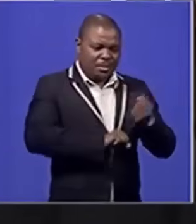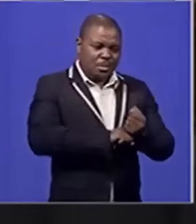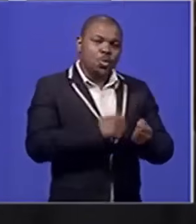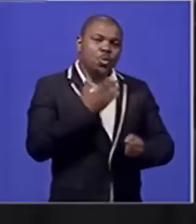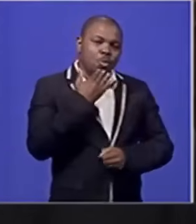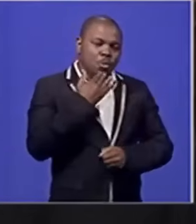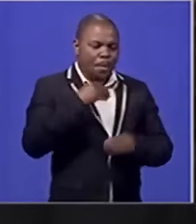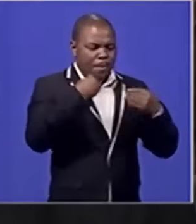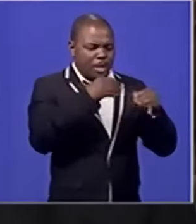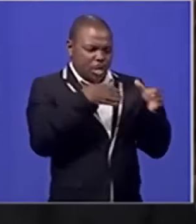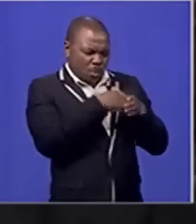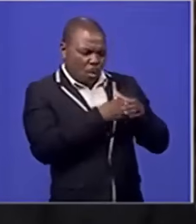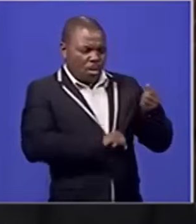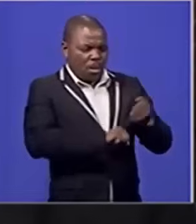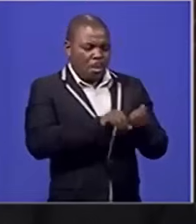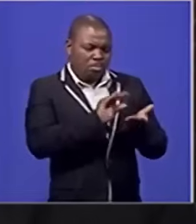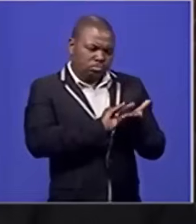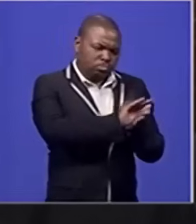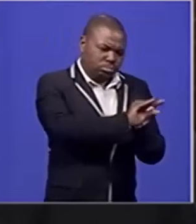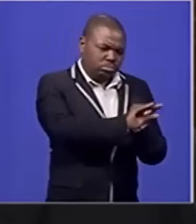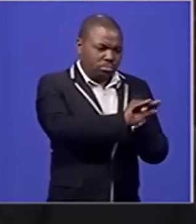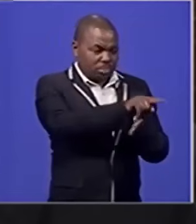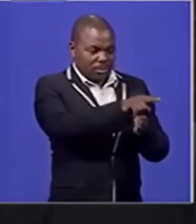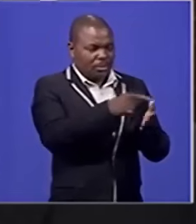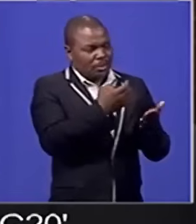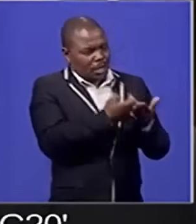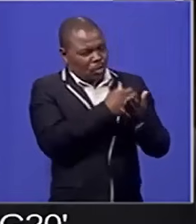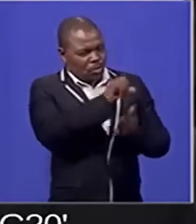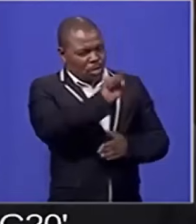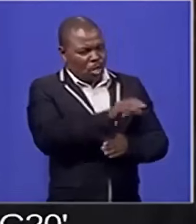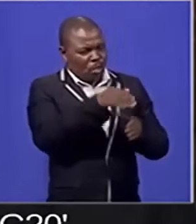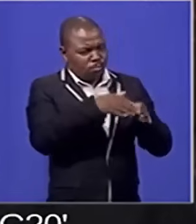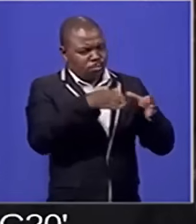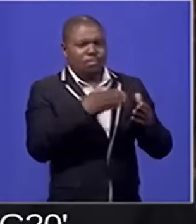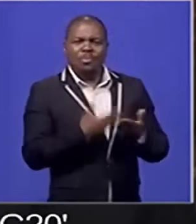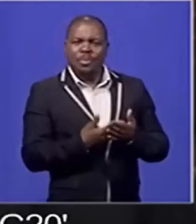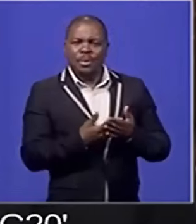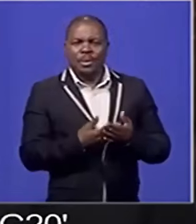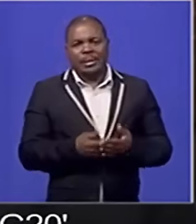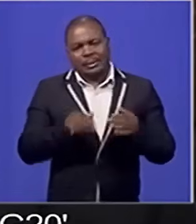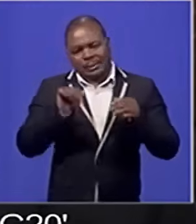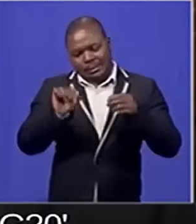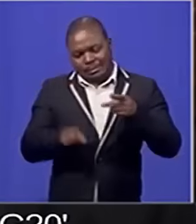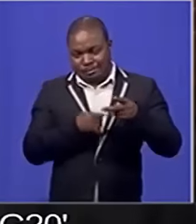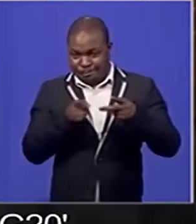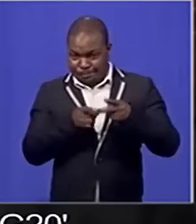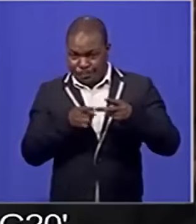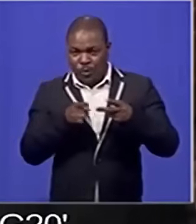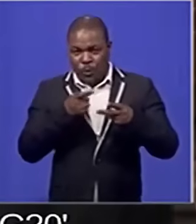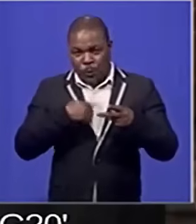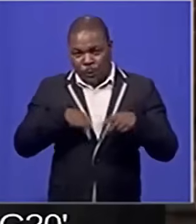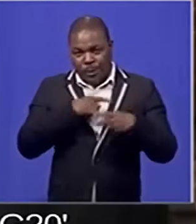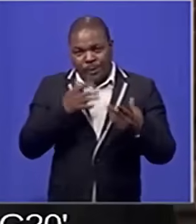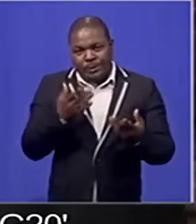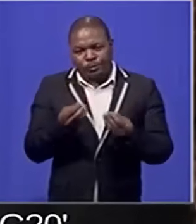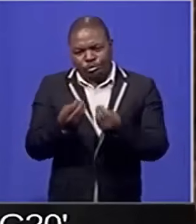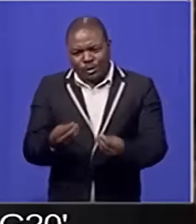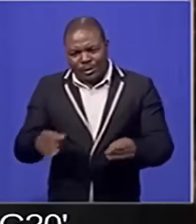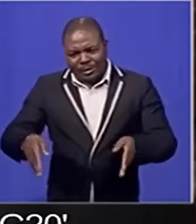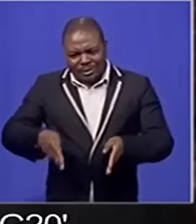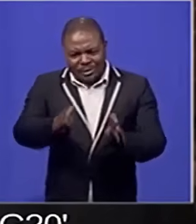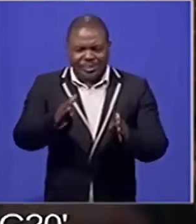ya beletša mašeleng gore re kgone go duša economy ya South Africa, even though re be re gopela gore re kgone go tloša bana mo